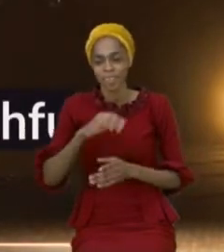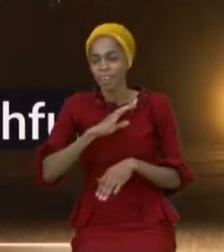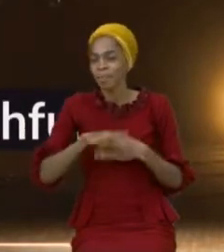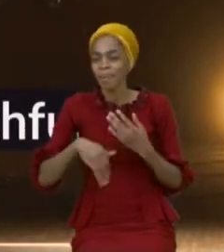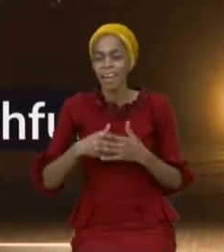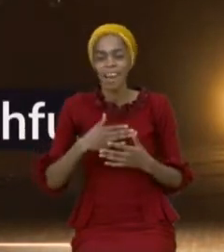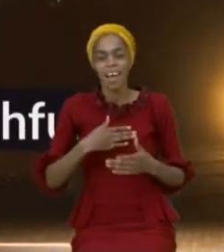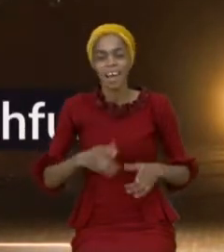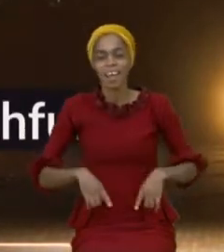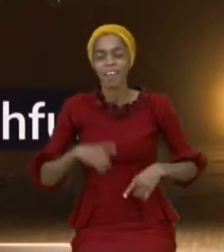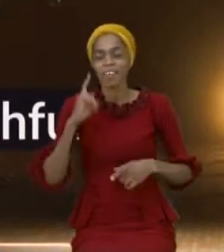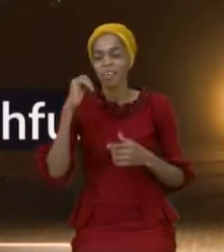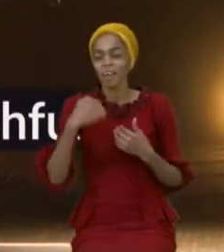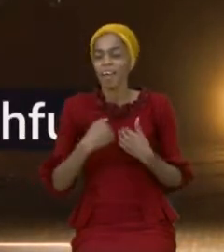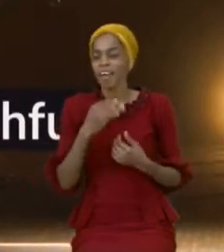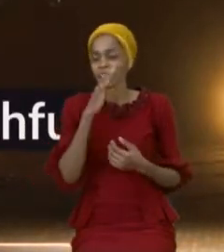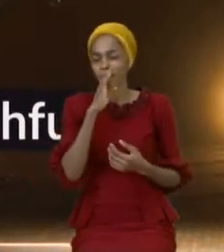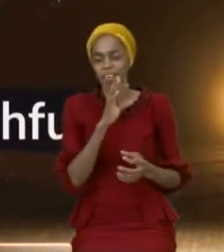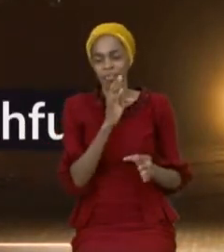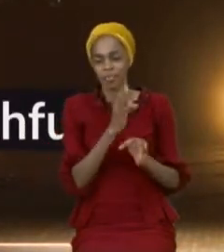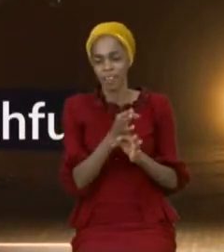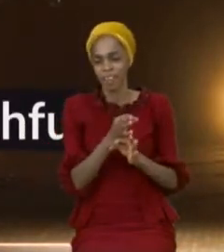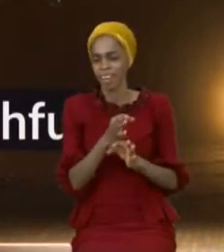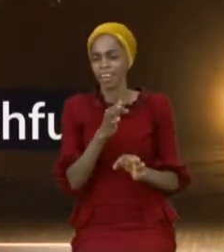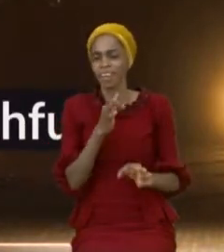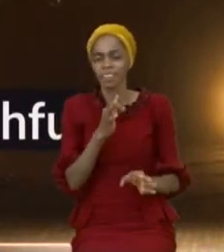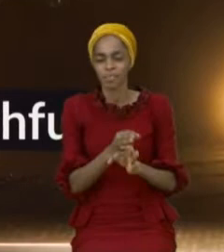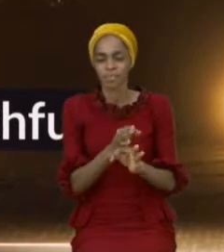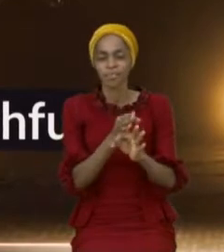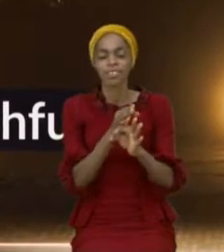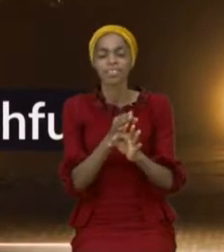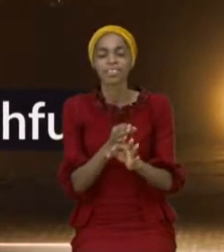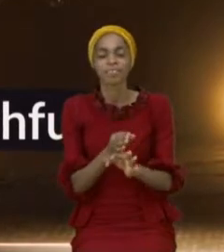'Cause all my life you have been faithful.